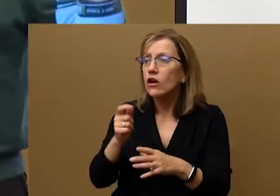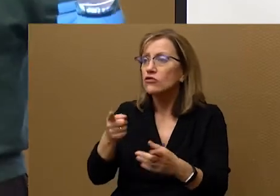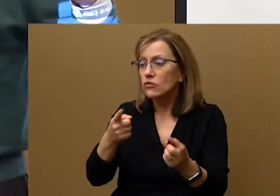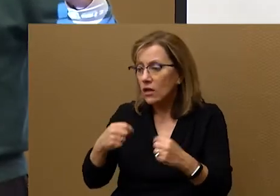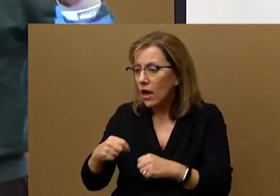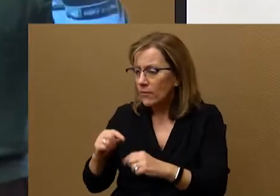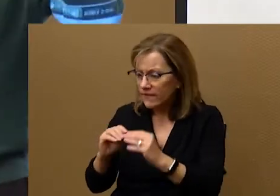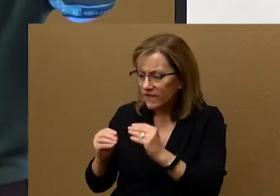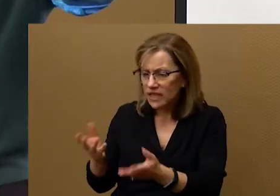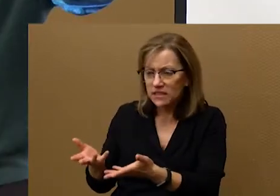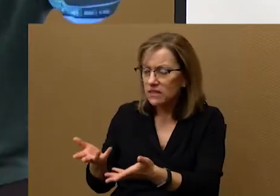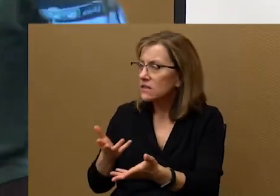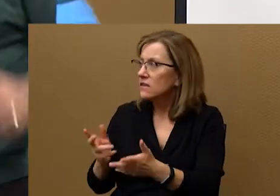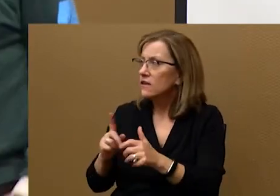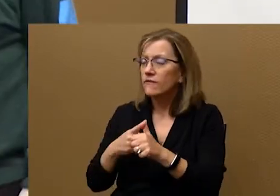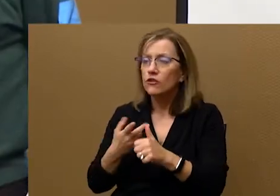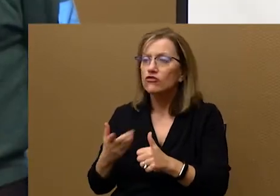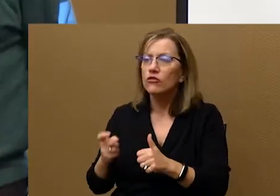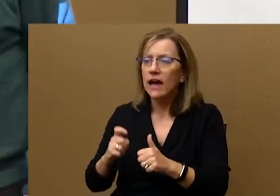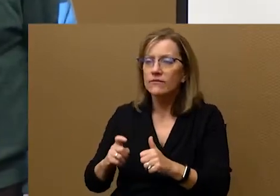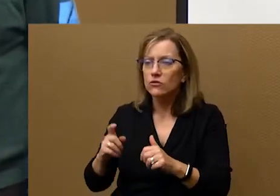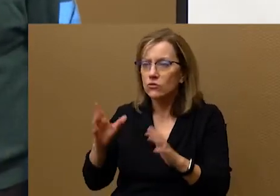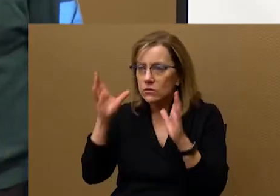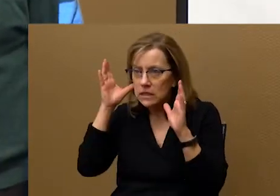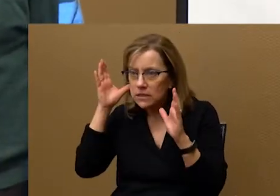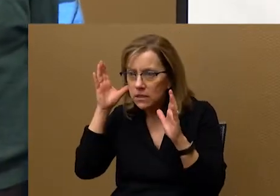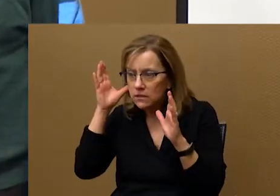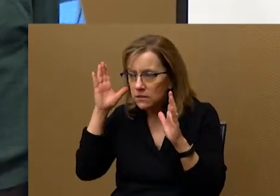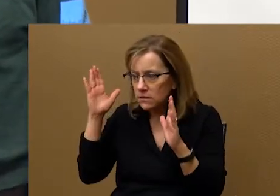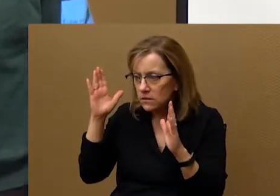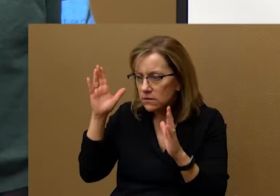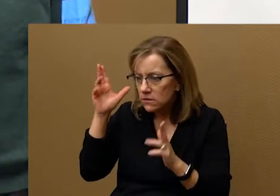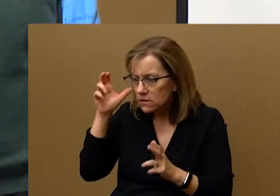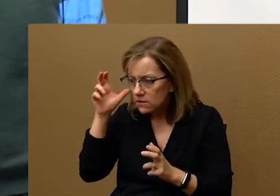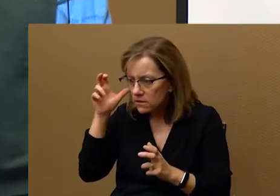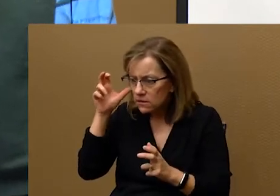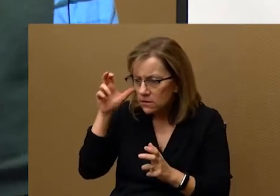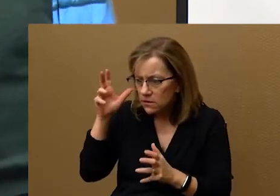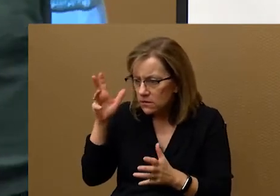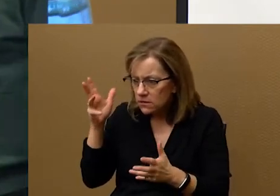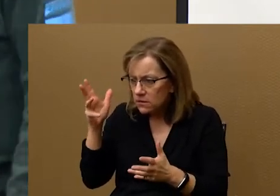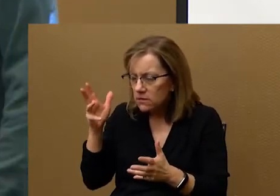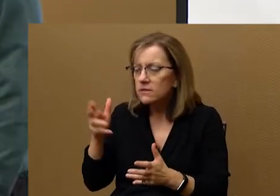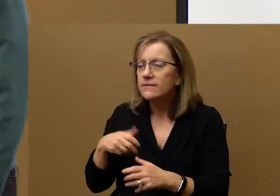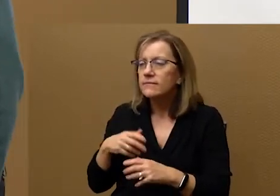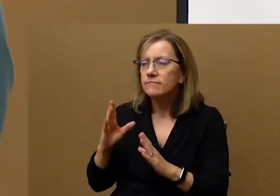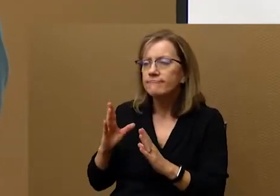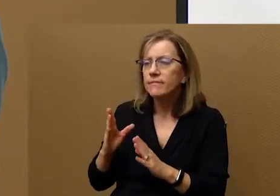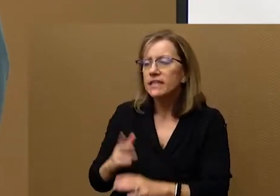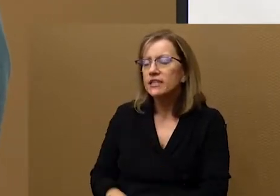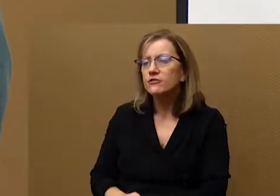is try to do the active listening. Can you think of some other example?